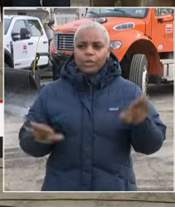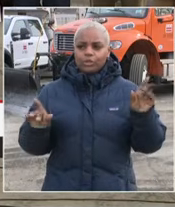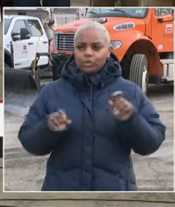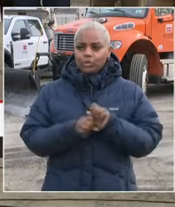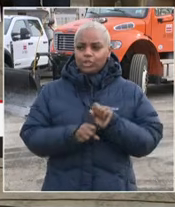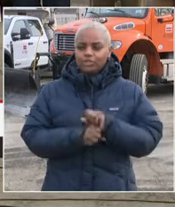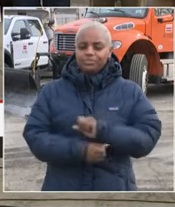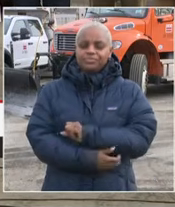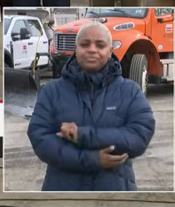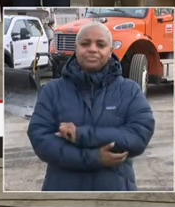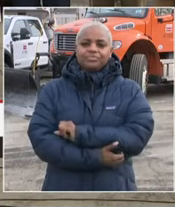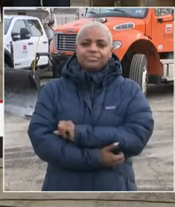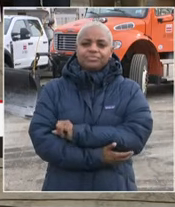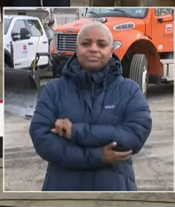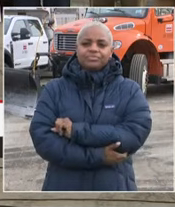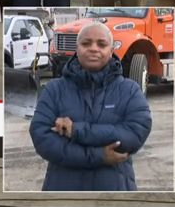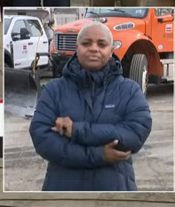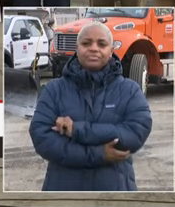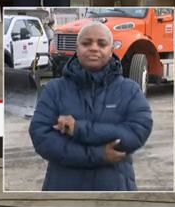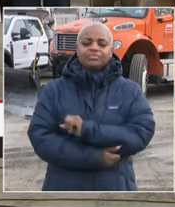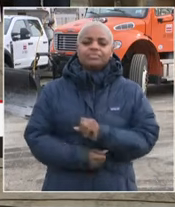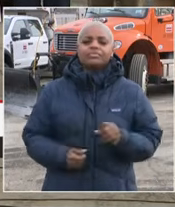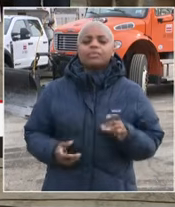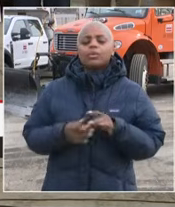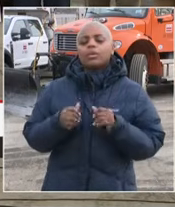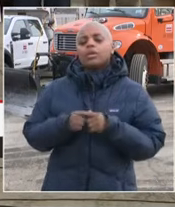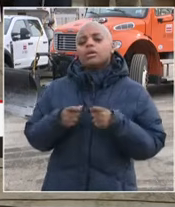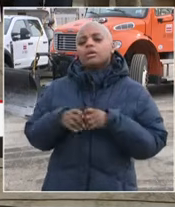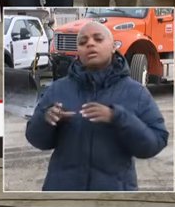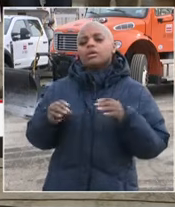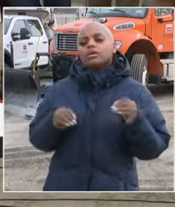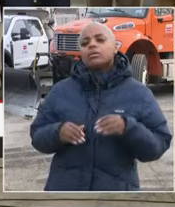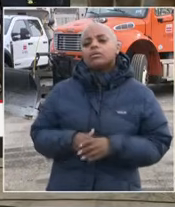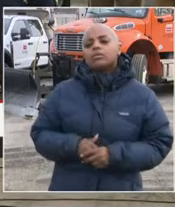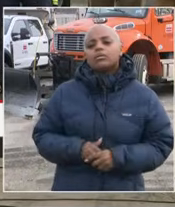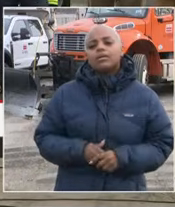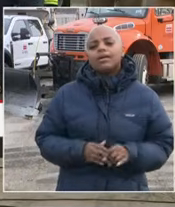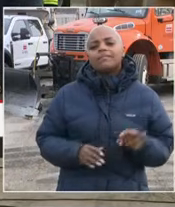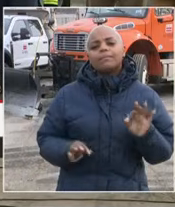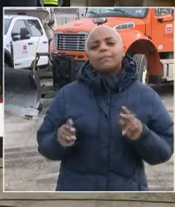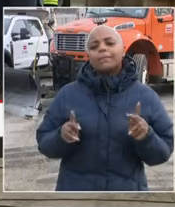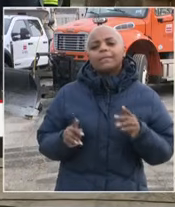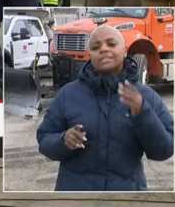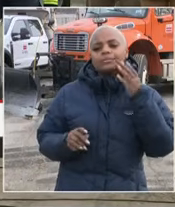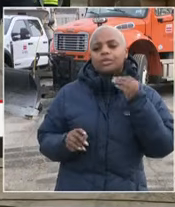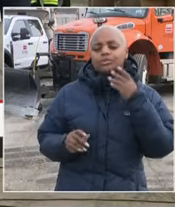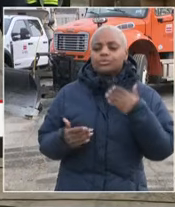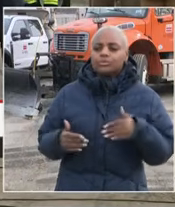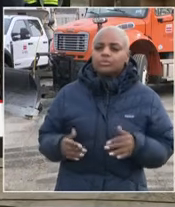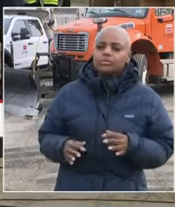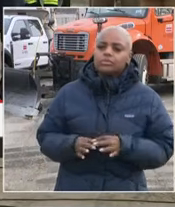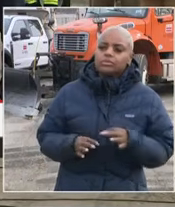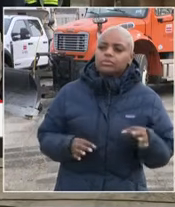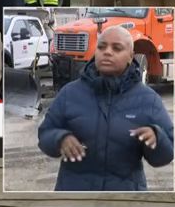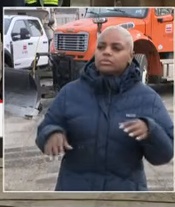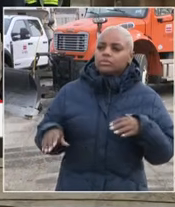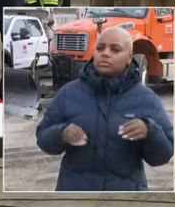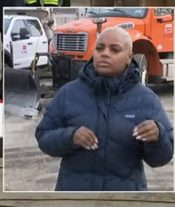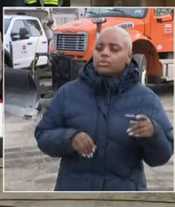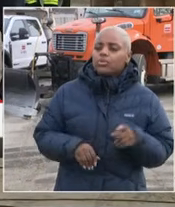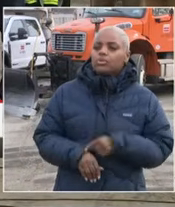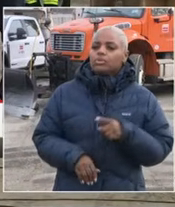one follow-up on the power outage issue. Yes. If people are experiencing prolonged power outages and perhaps at